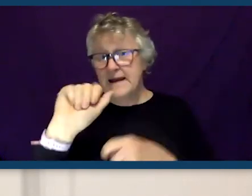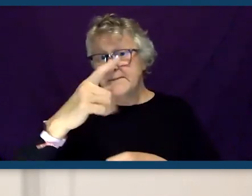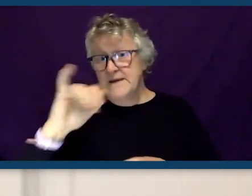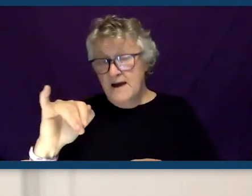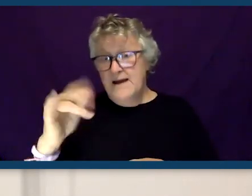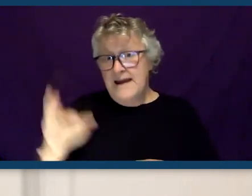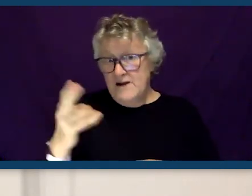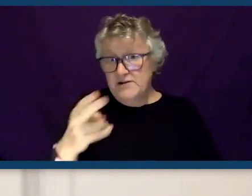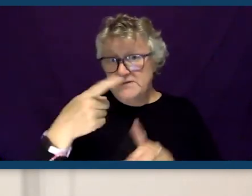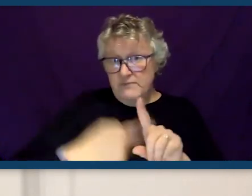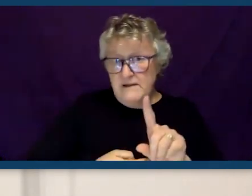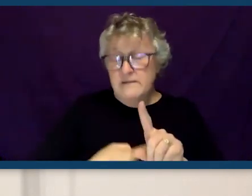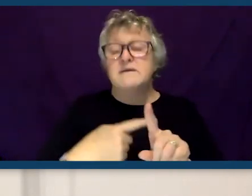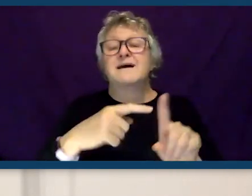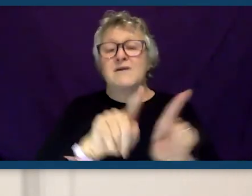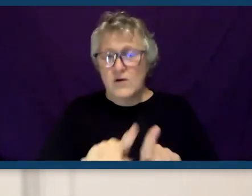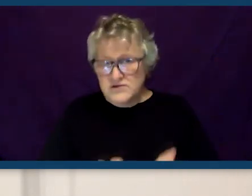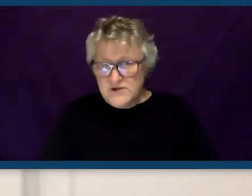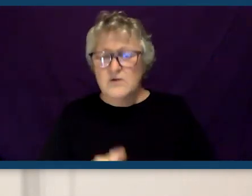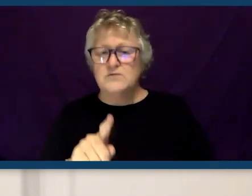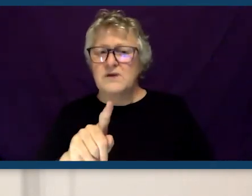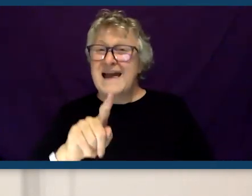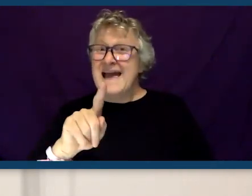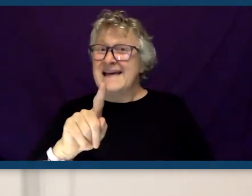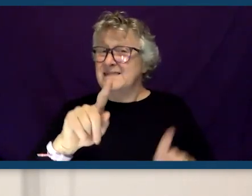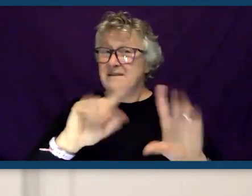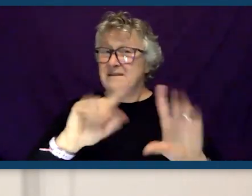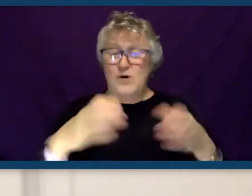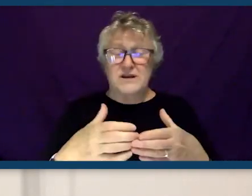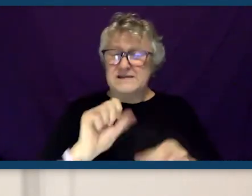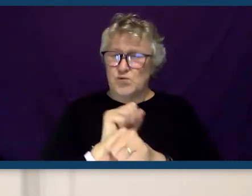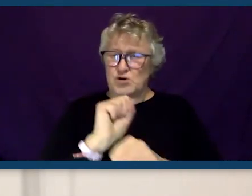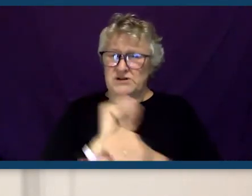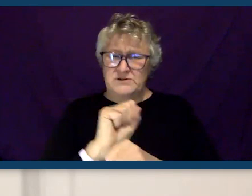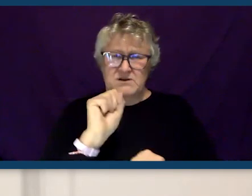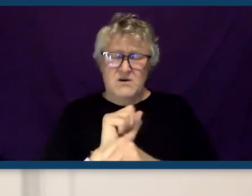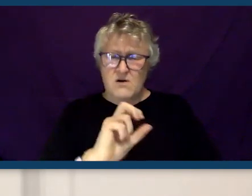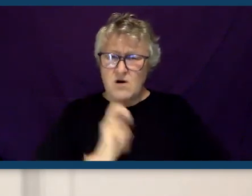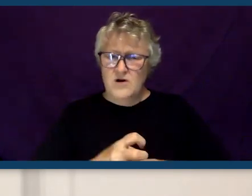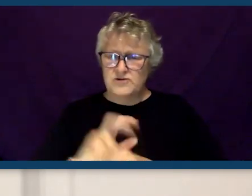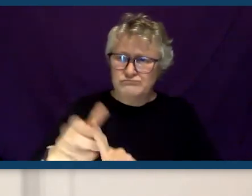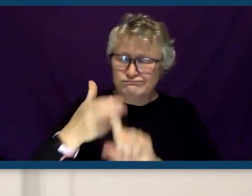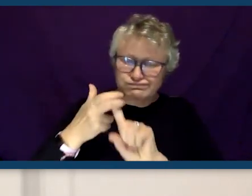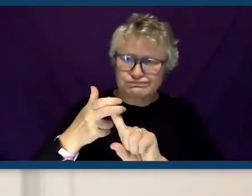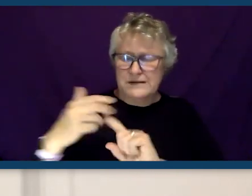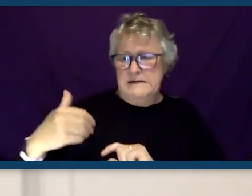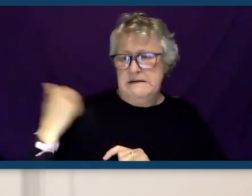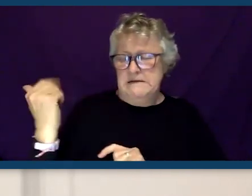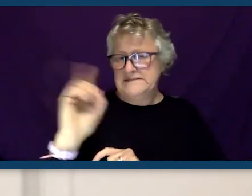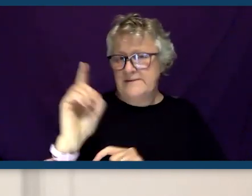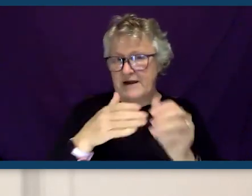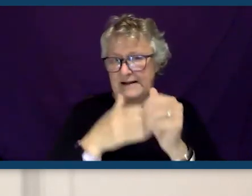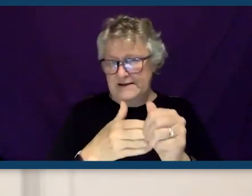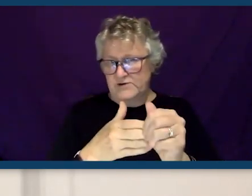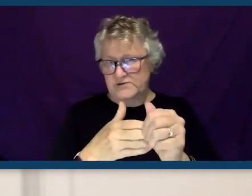Month and highlight the stories of our AAPI siblings, California Democratic Party has been working to build a pathway to support young Democratic